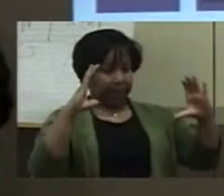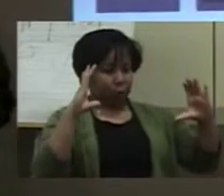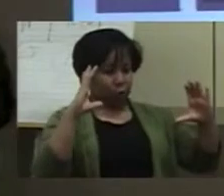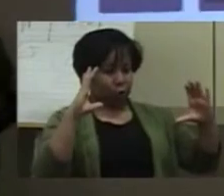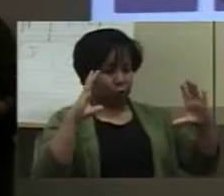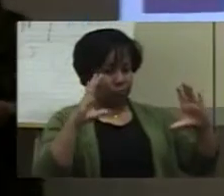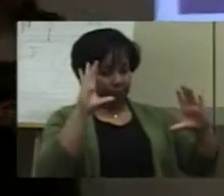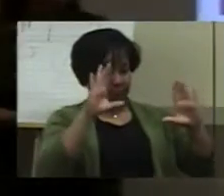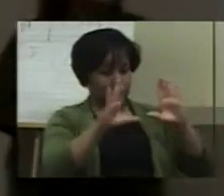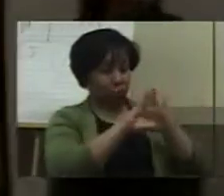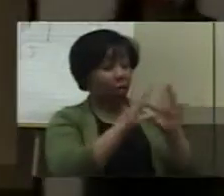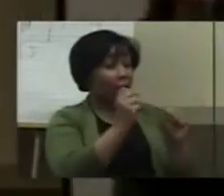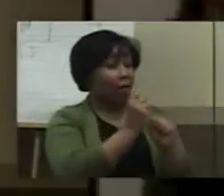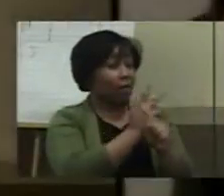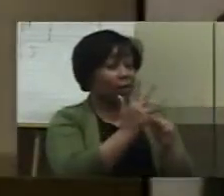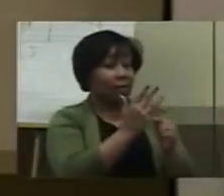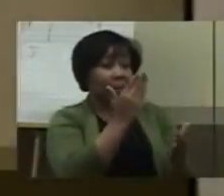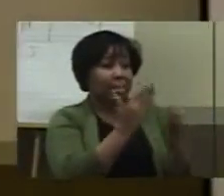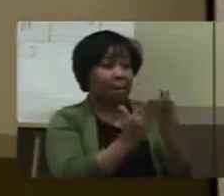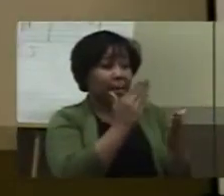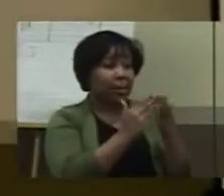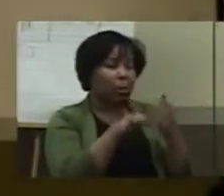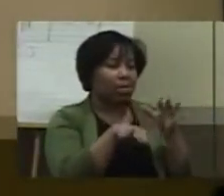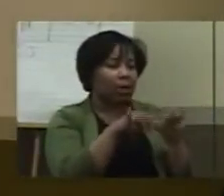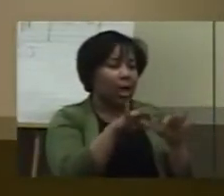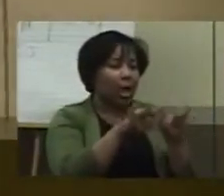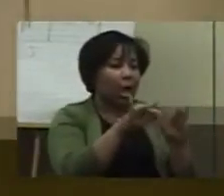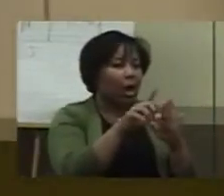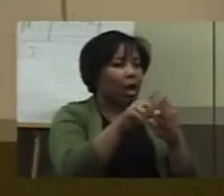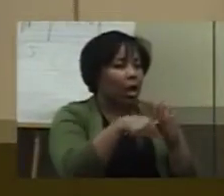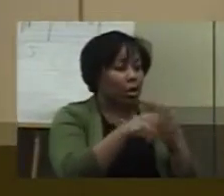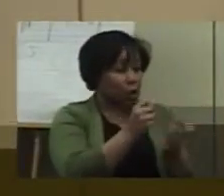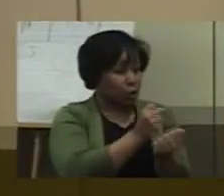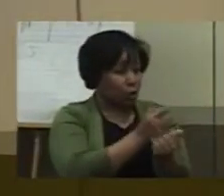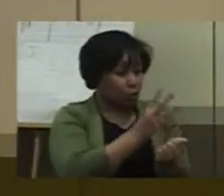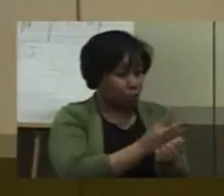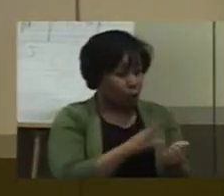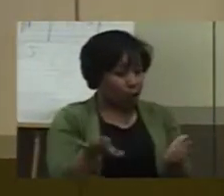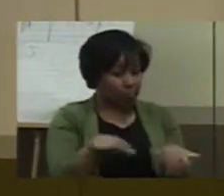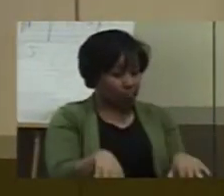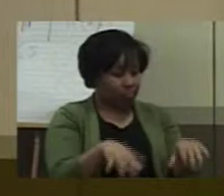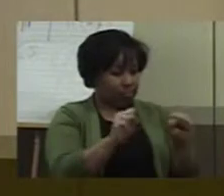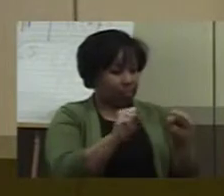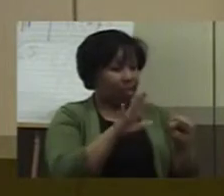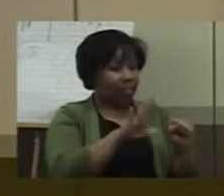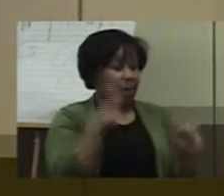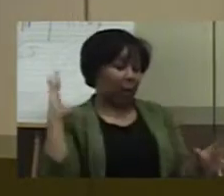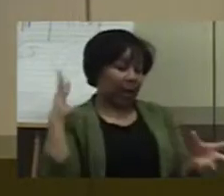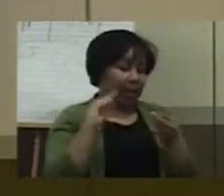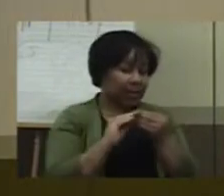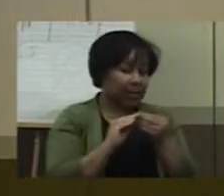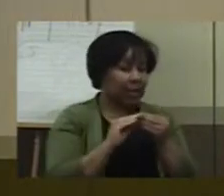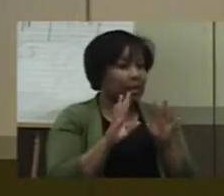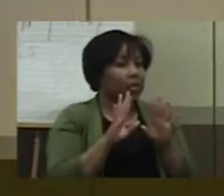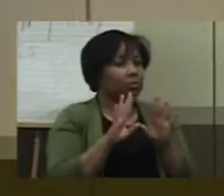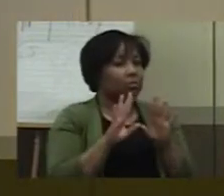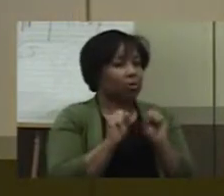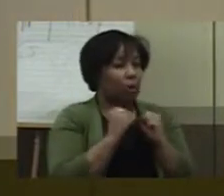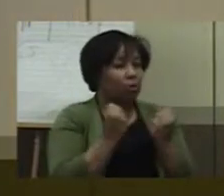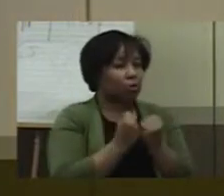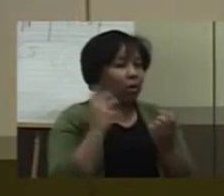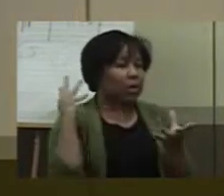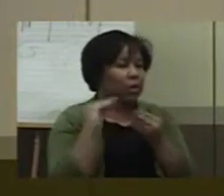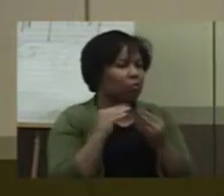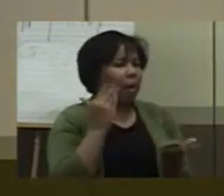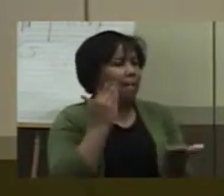Okay? All the things that maybe you'll find out when the social worker does the social history. Okay? Maybe